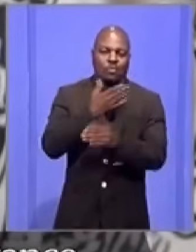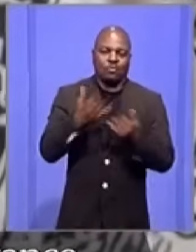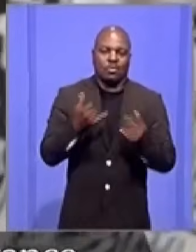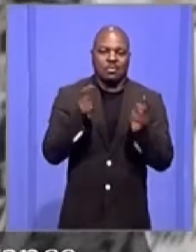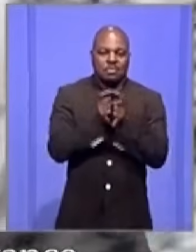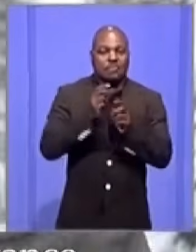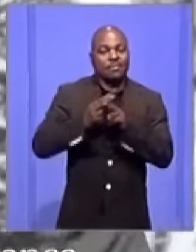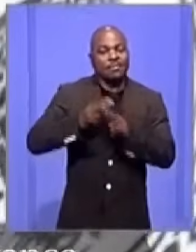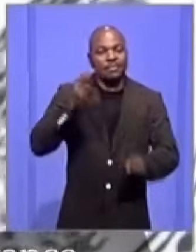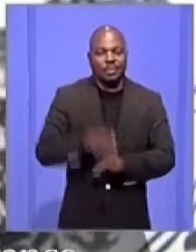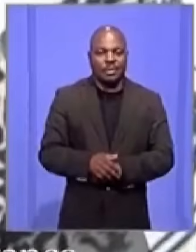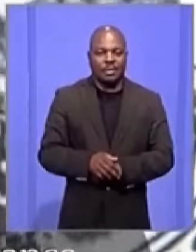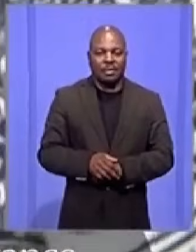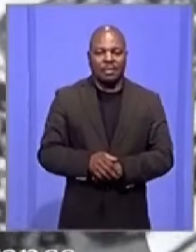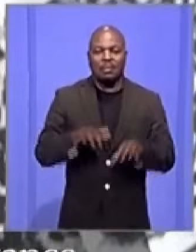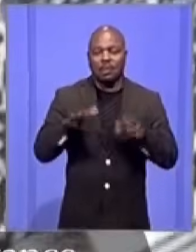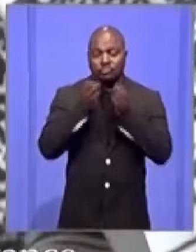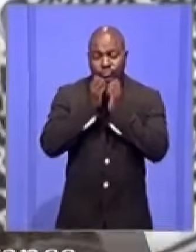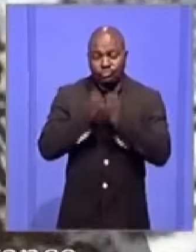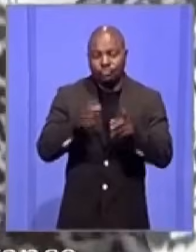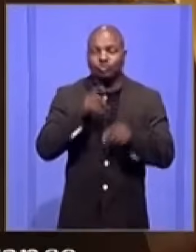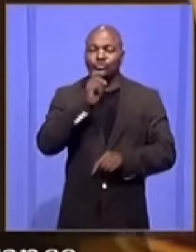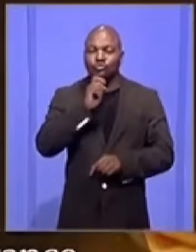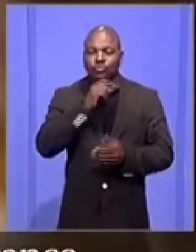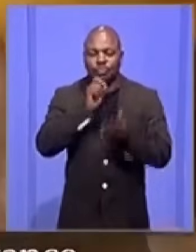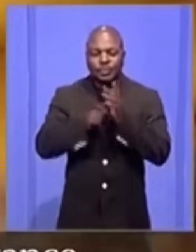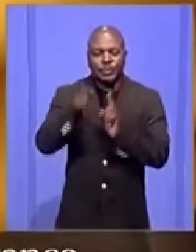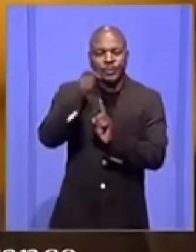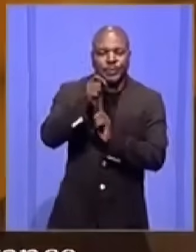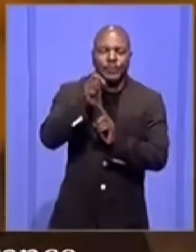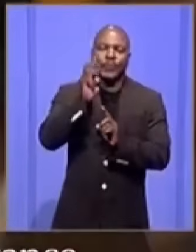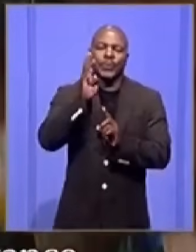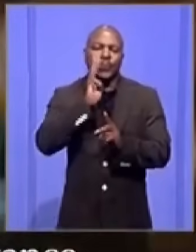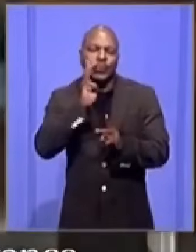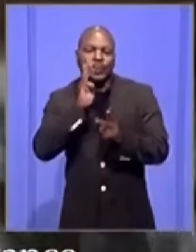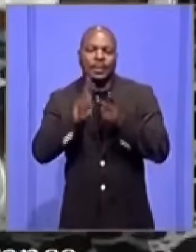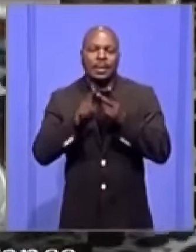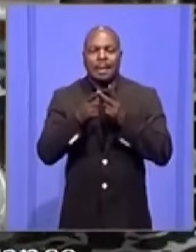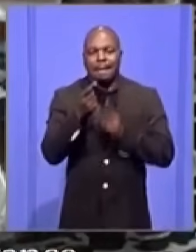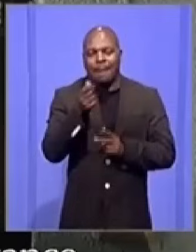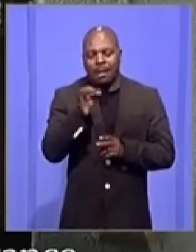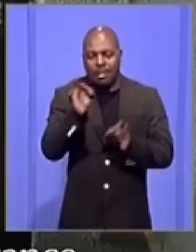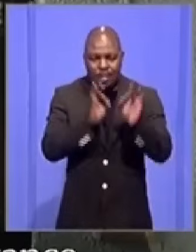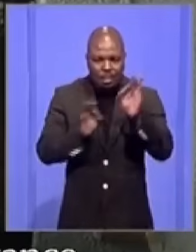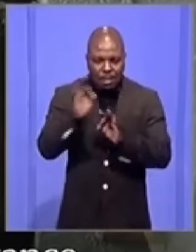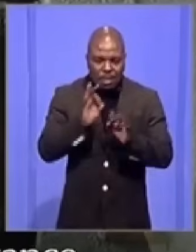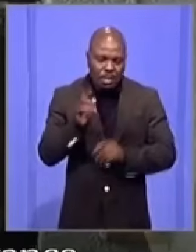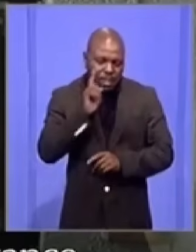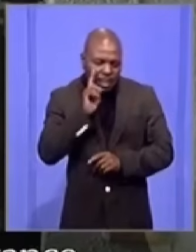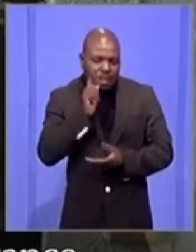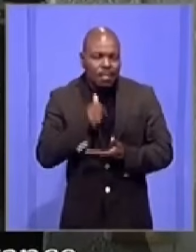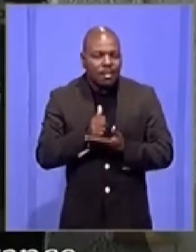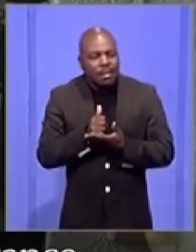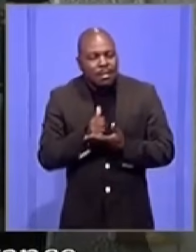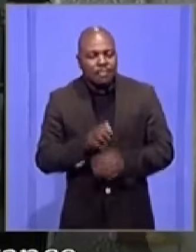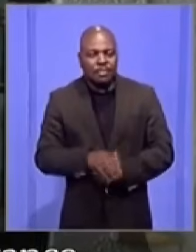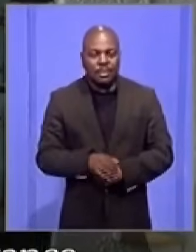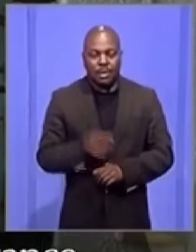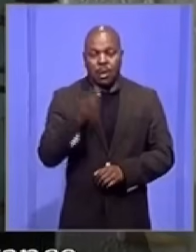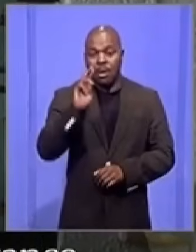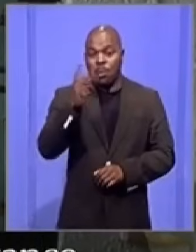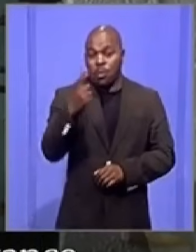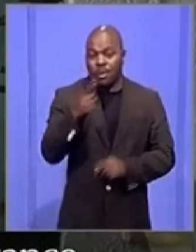bosigompio ge e le bonka dingala ba šomiša dikerese metse le ditšhelete tša ditšhipi go tliša seetša bjale ranta ye